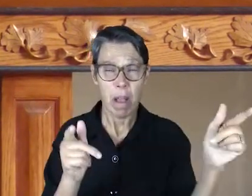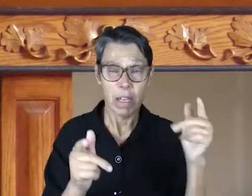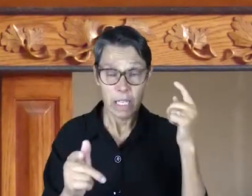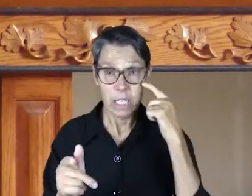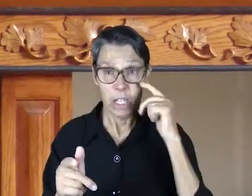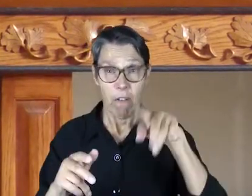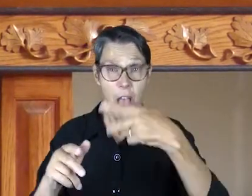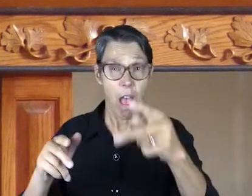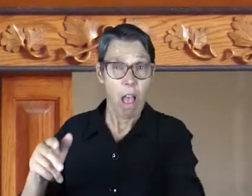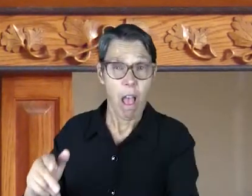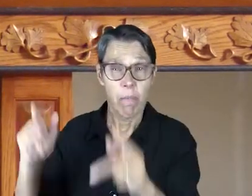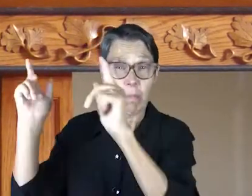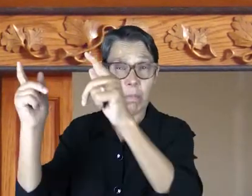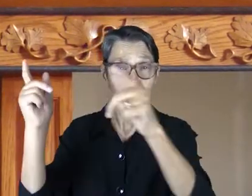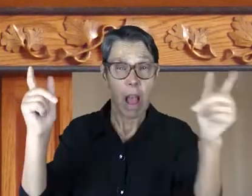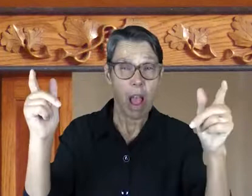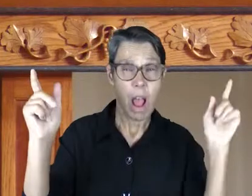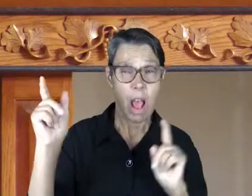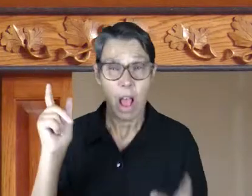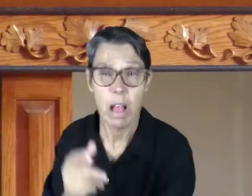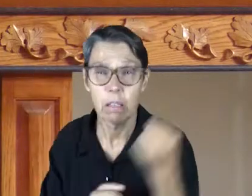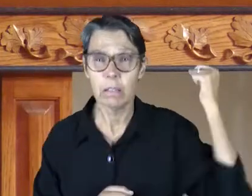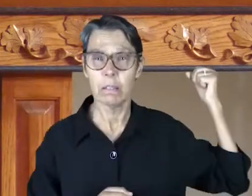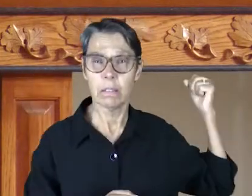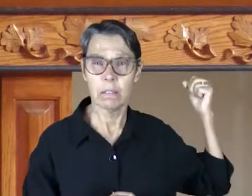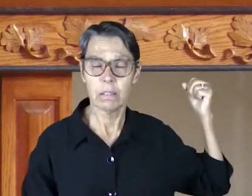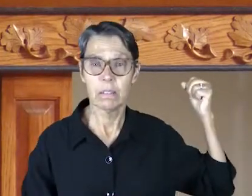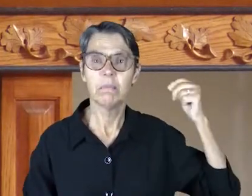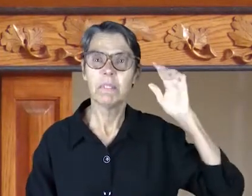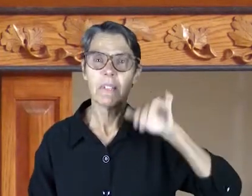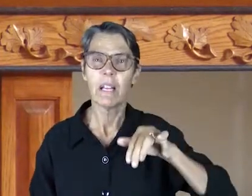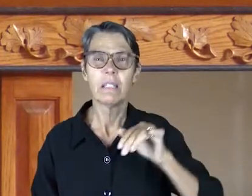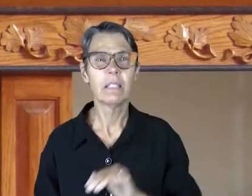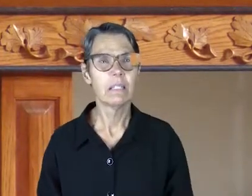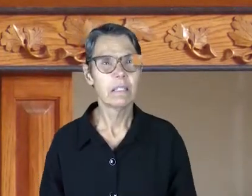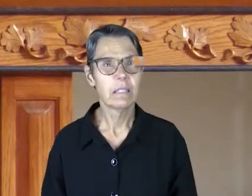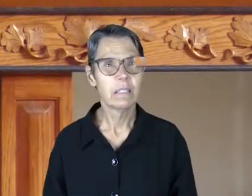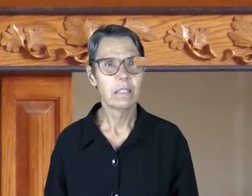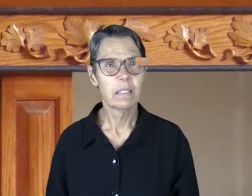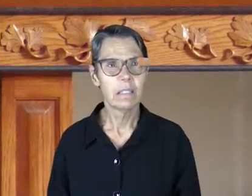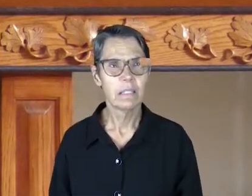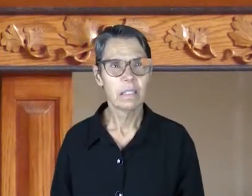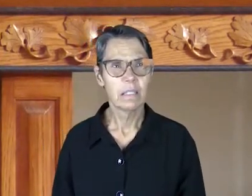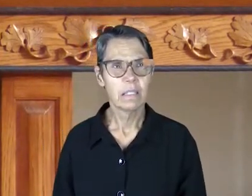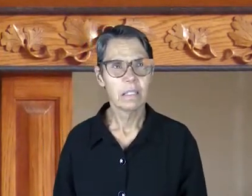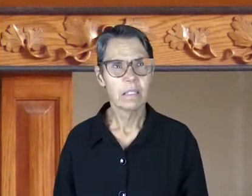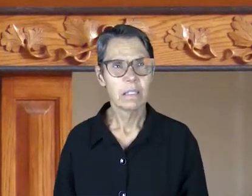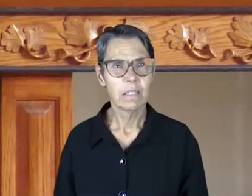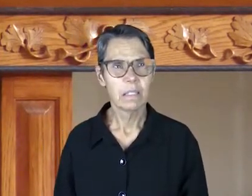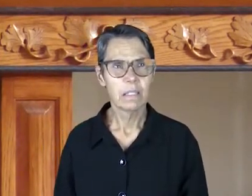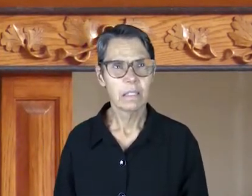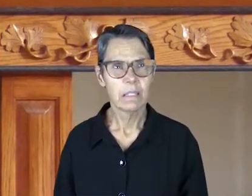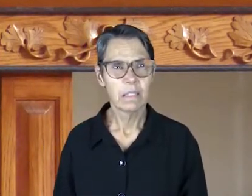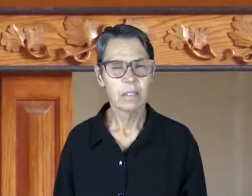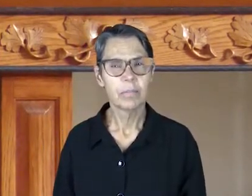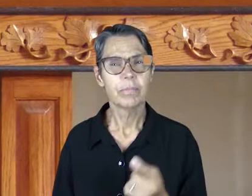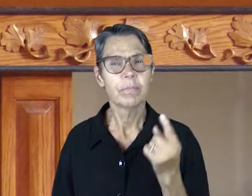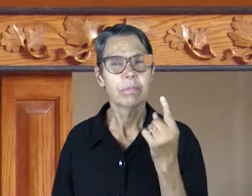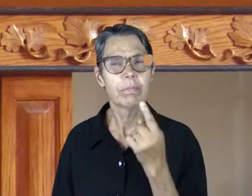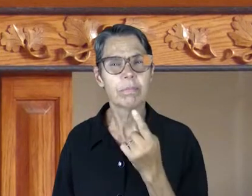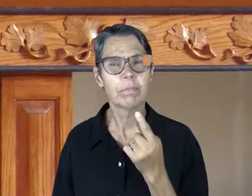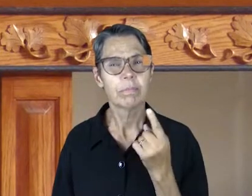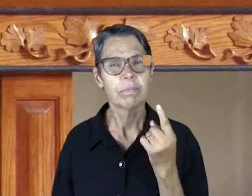to safety. I wonder, would you also consider courage someone